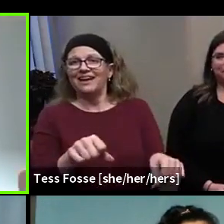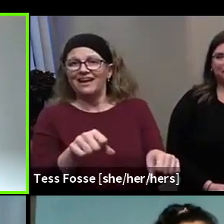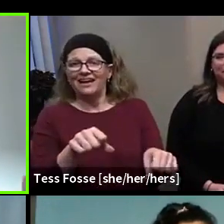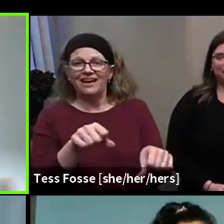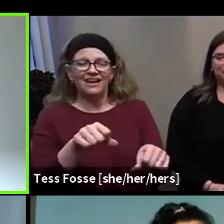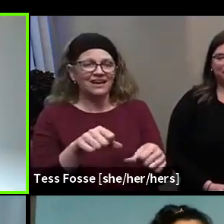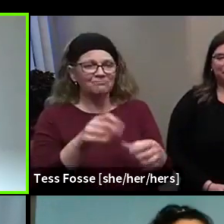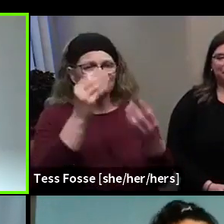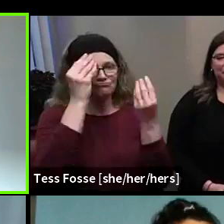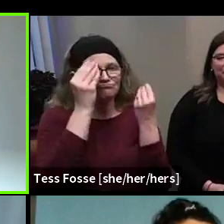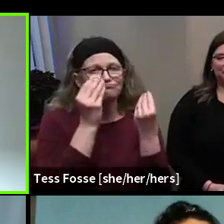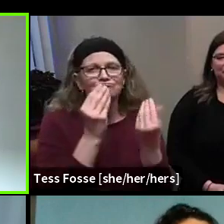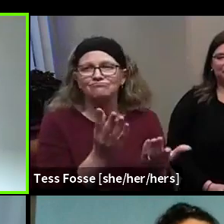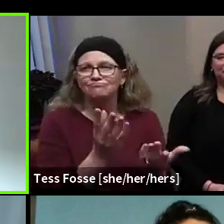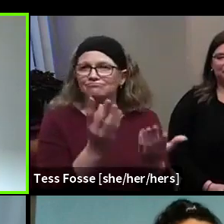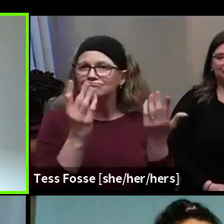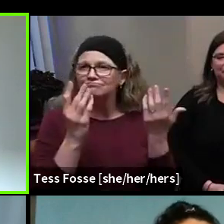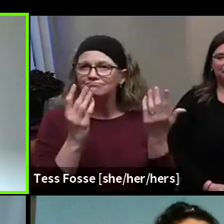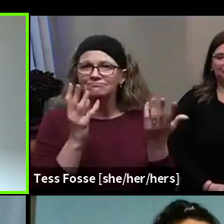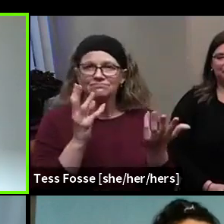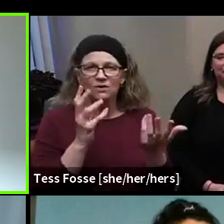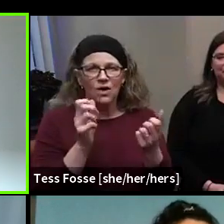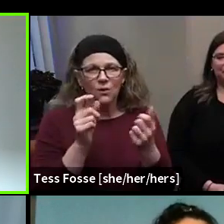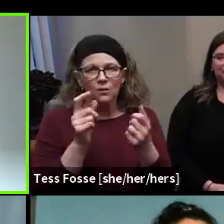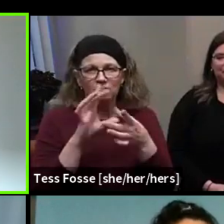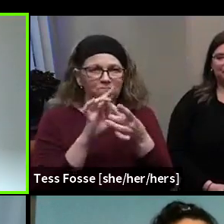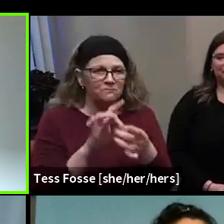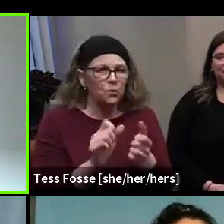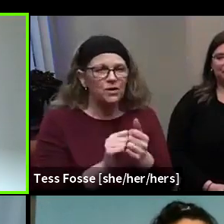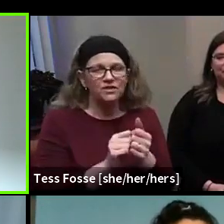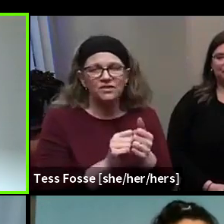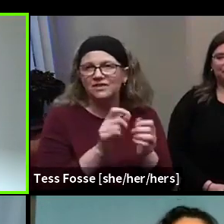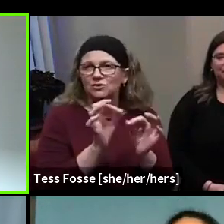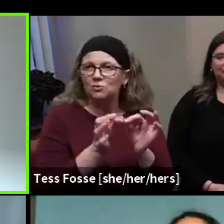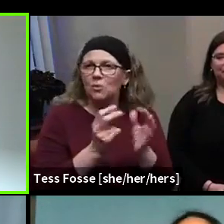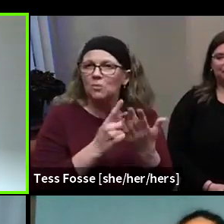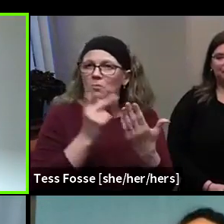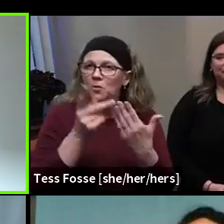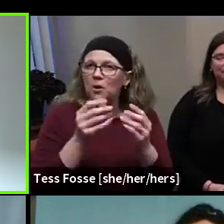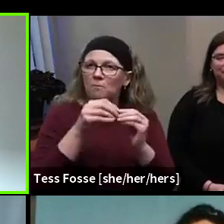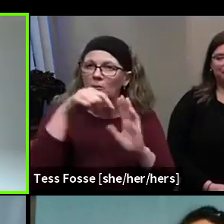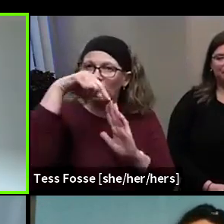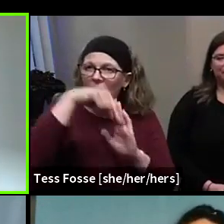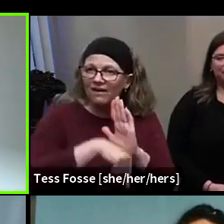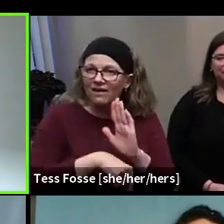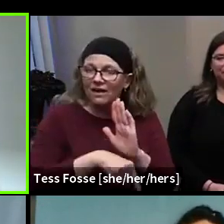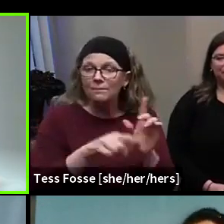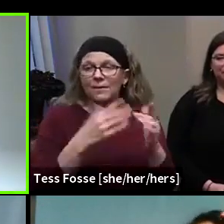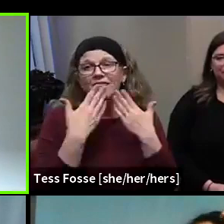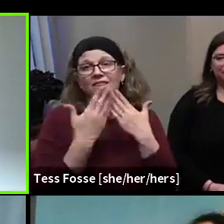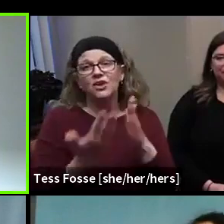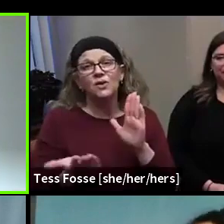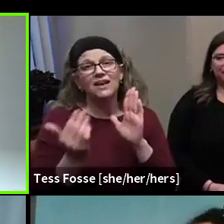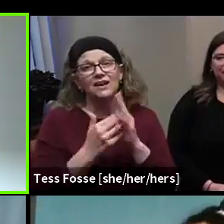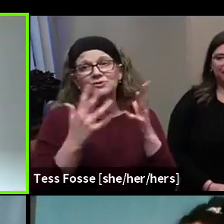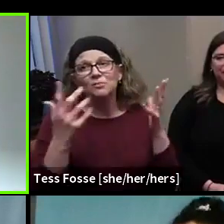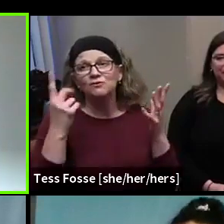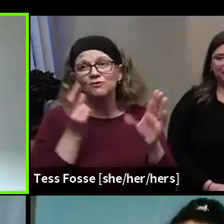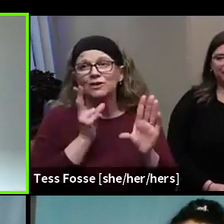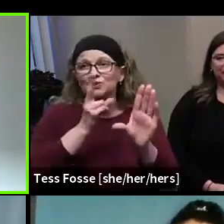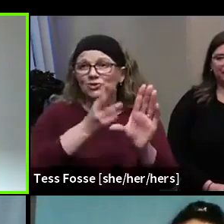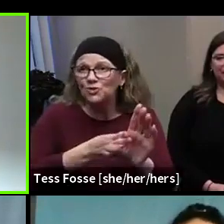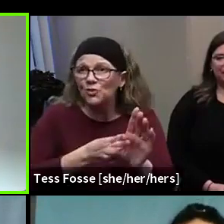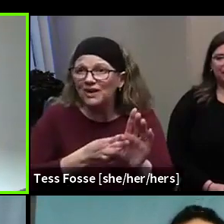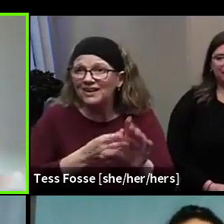some insight into American Sign Language a little further as well. But again, thank you so much for joining us,